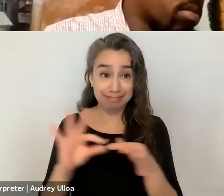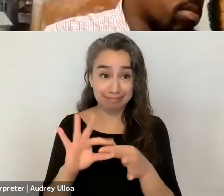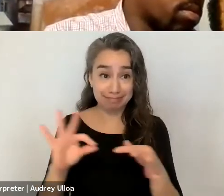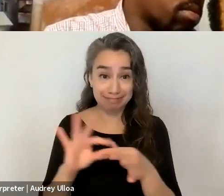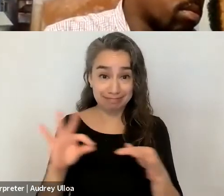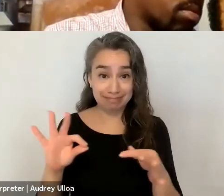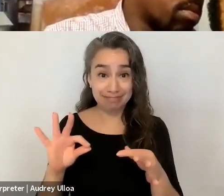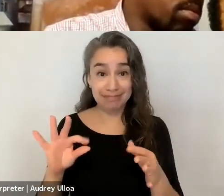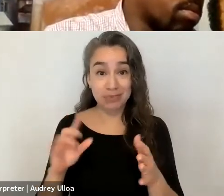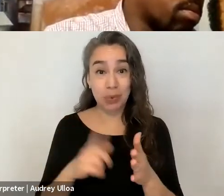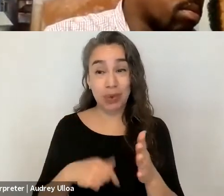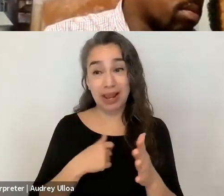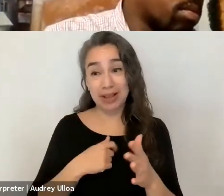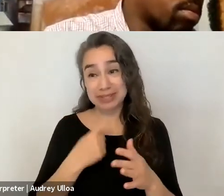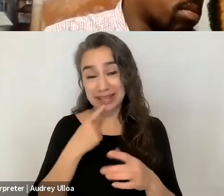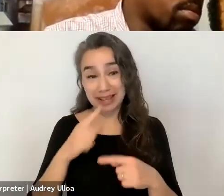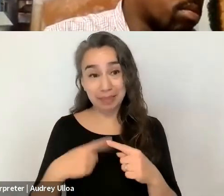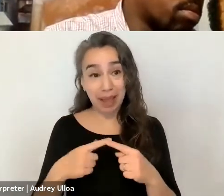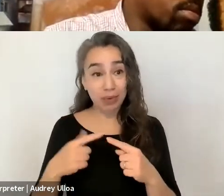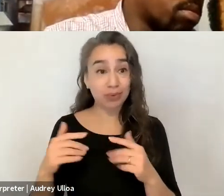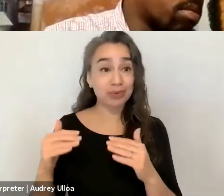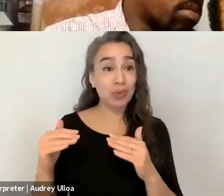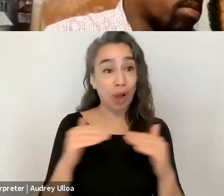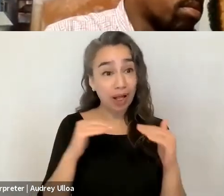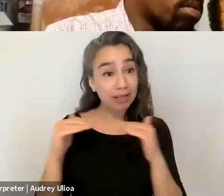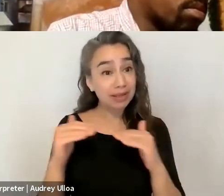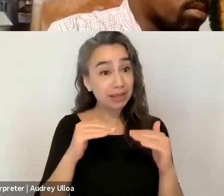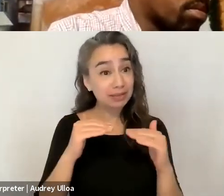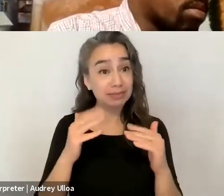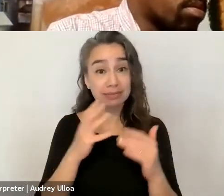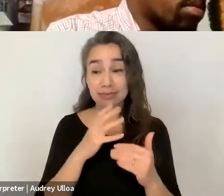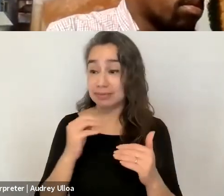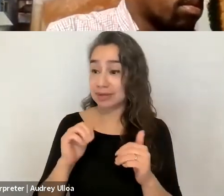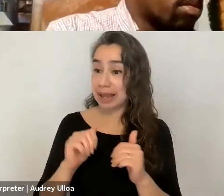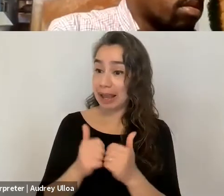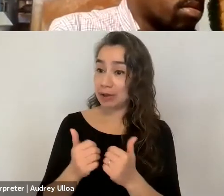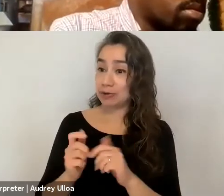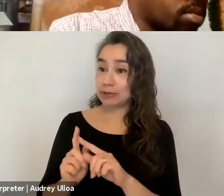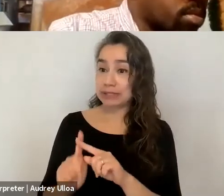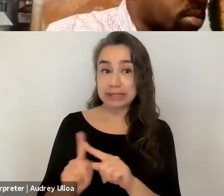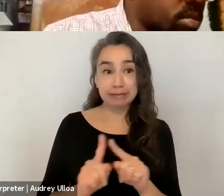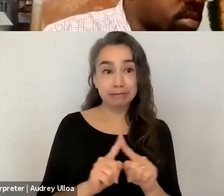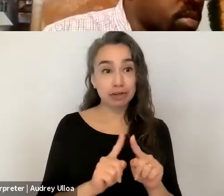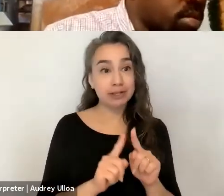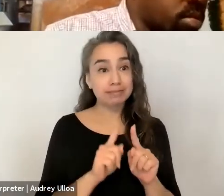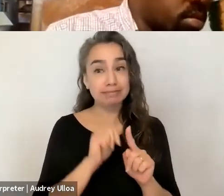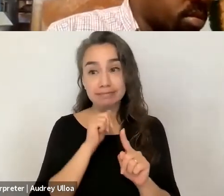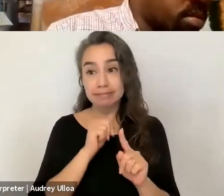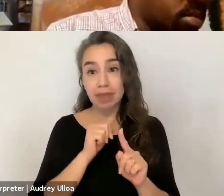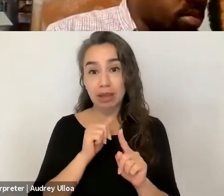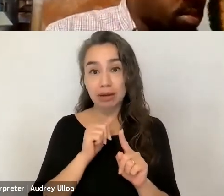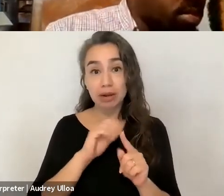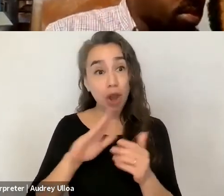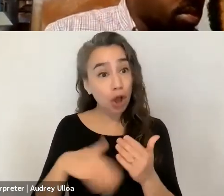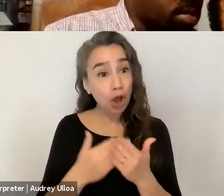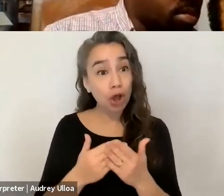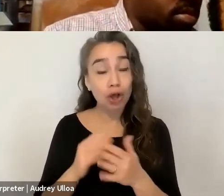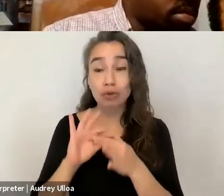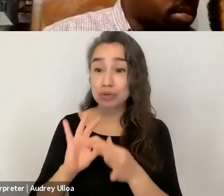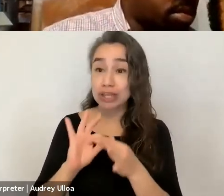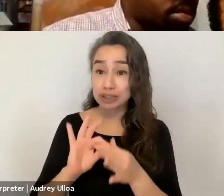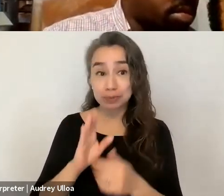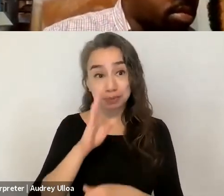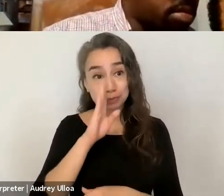equality and how different not all relationships are heterosexual.